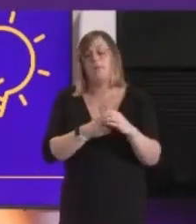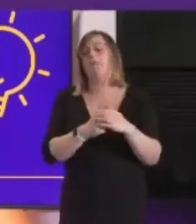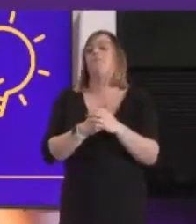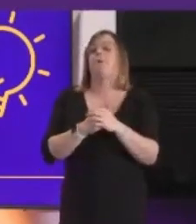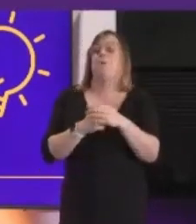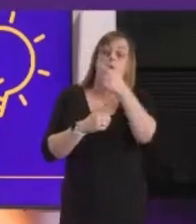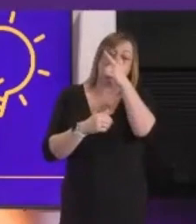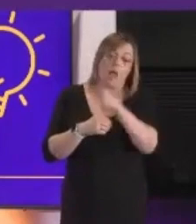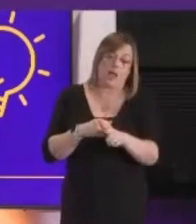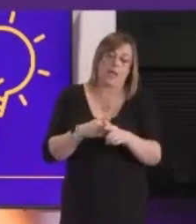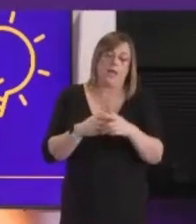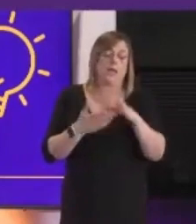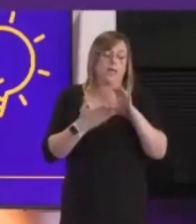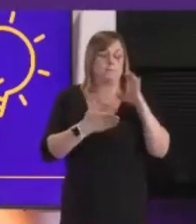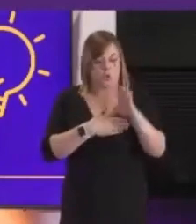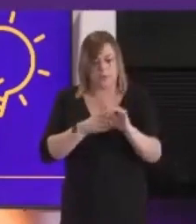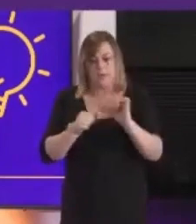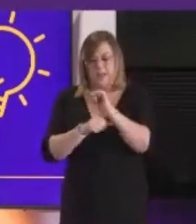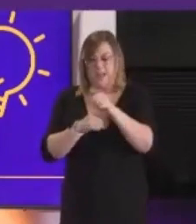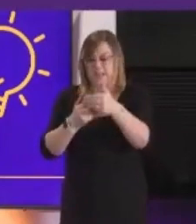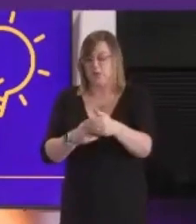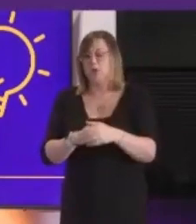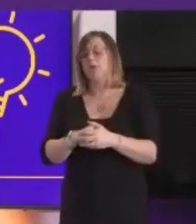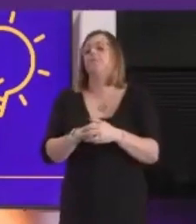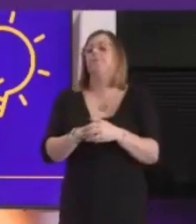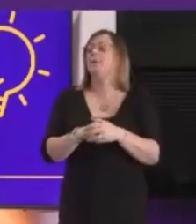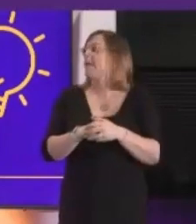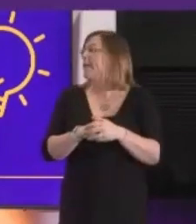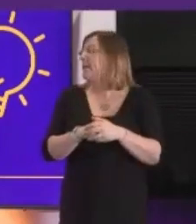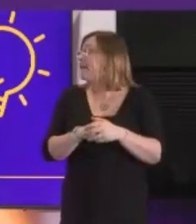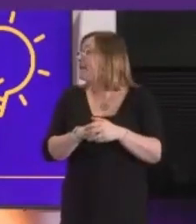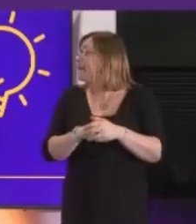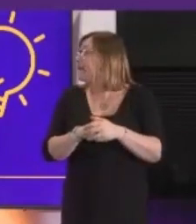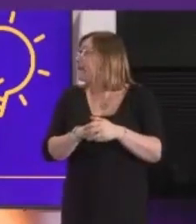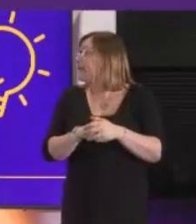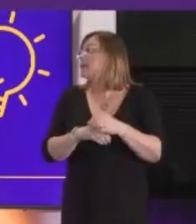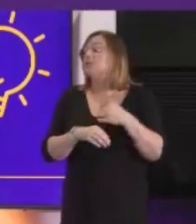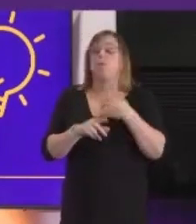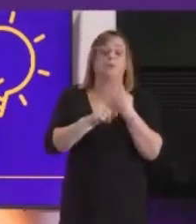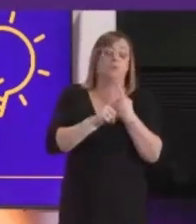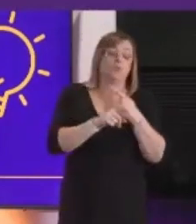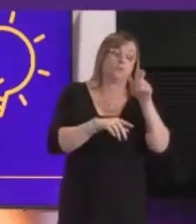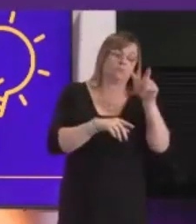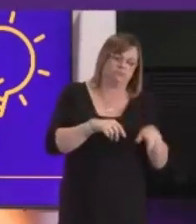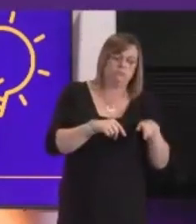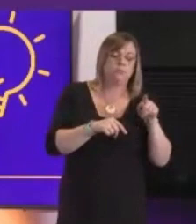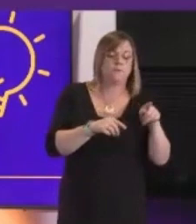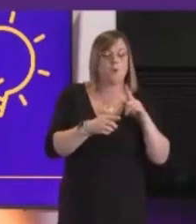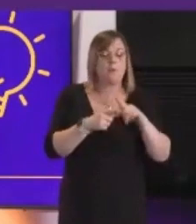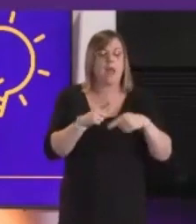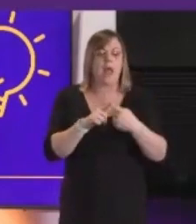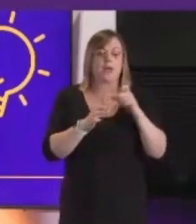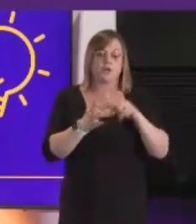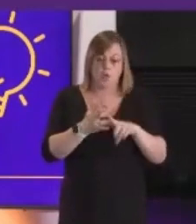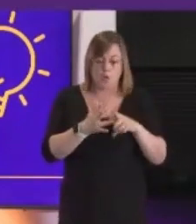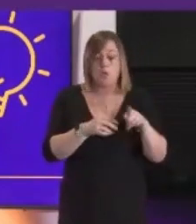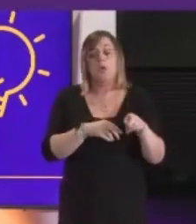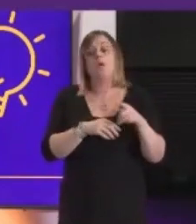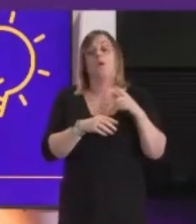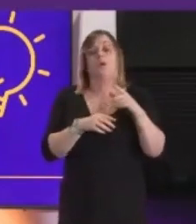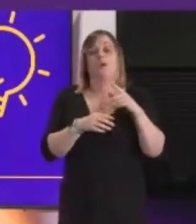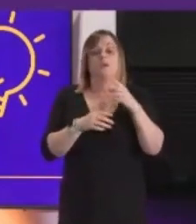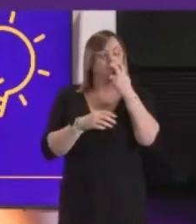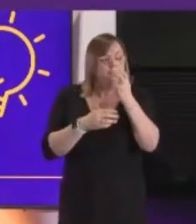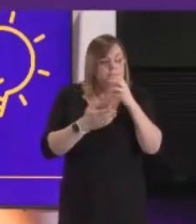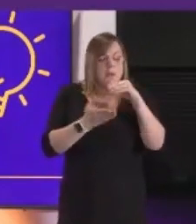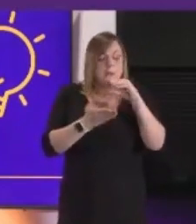sponsor. I know the next session is all about speaking to C-suite and ExCo. So we spoke to him. It was quite a minimal budget for the impact it would have.